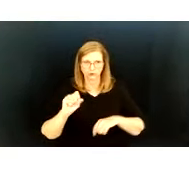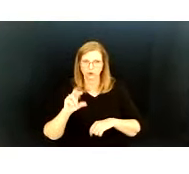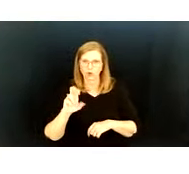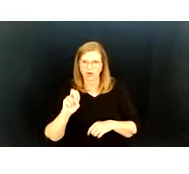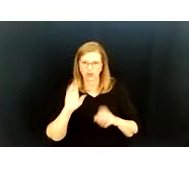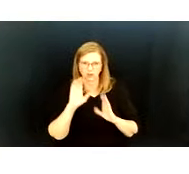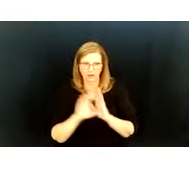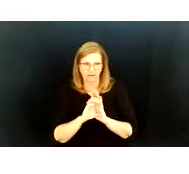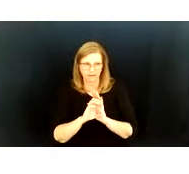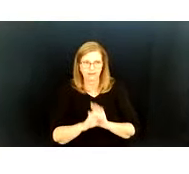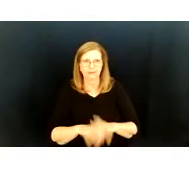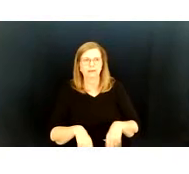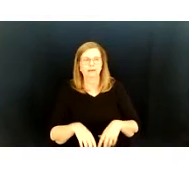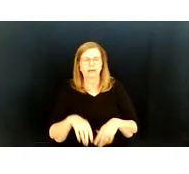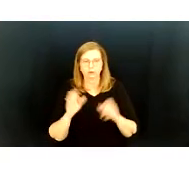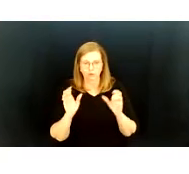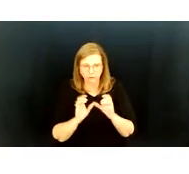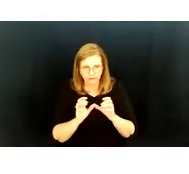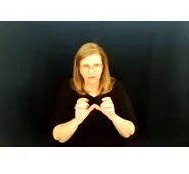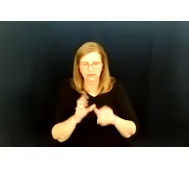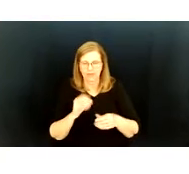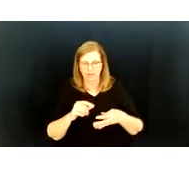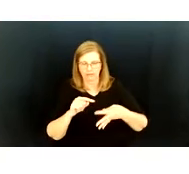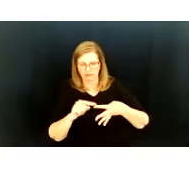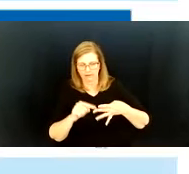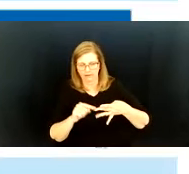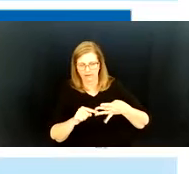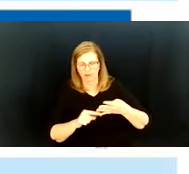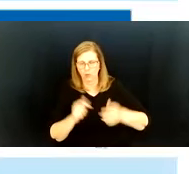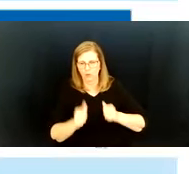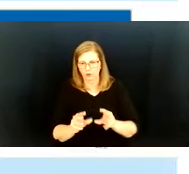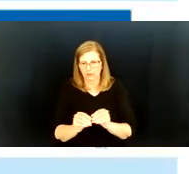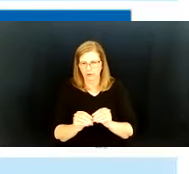a list of sessions you attended.